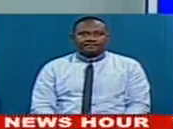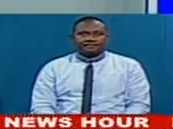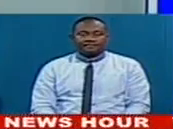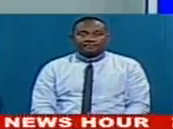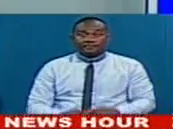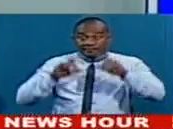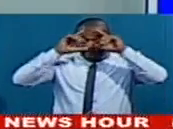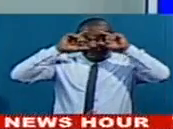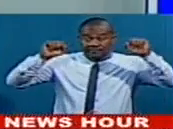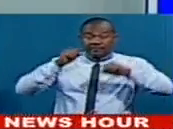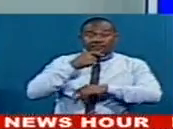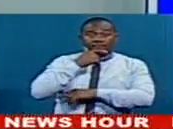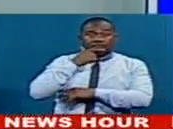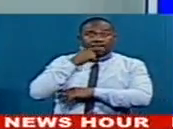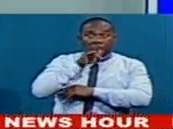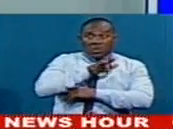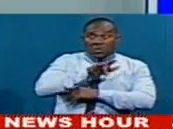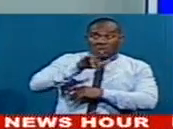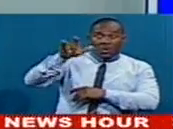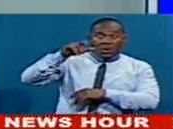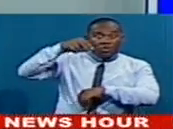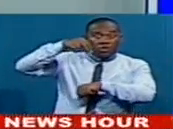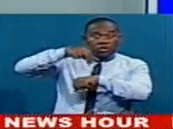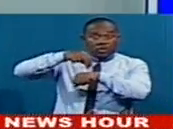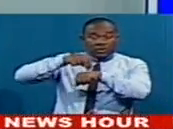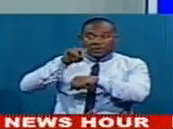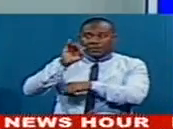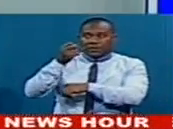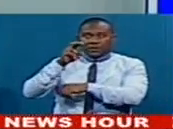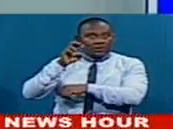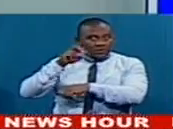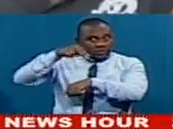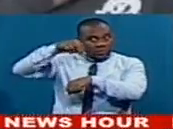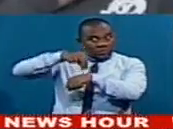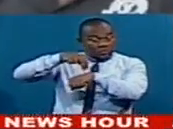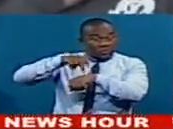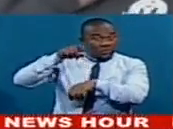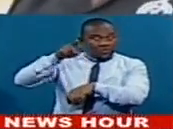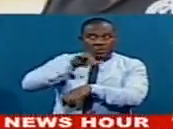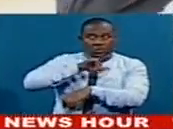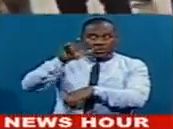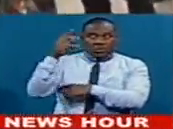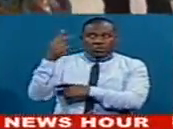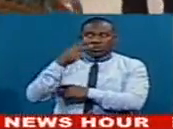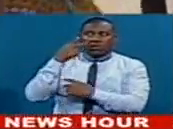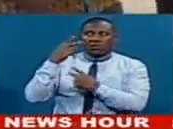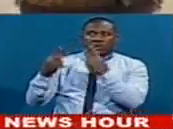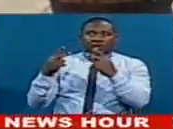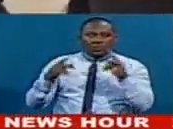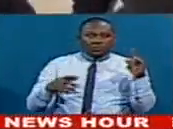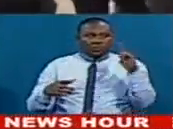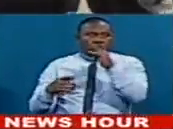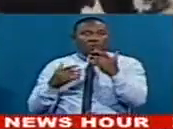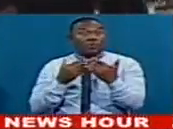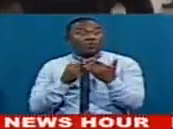President Akufo-Addo has left Accra for Niger for a two-day state visit. He was seen off at the Kotoka International Airport by